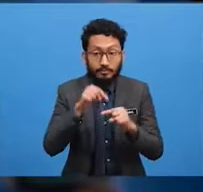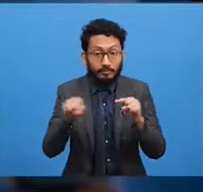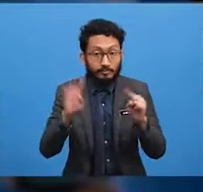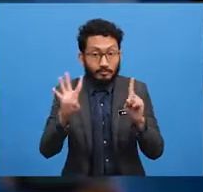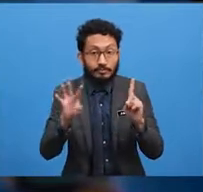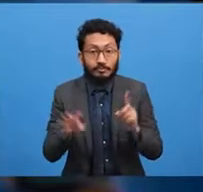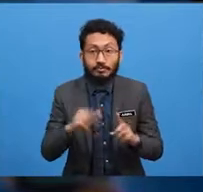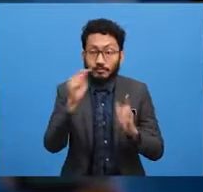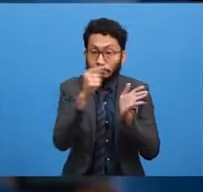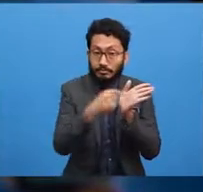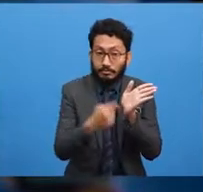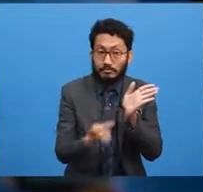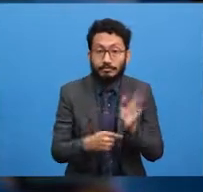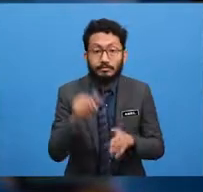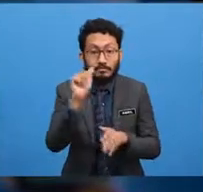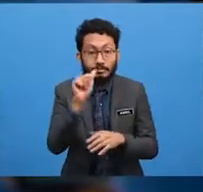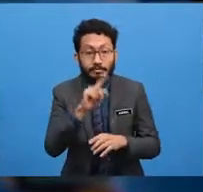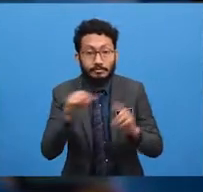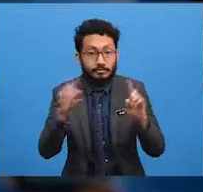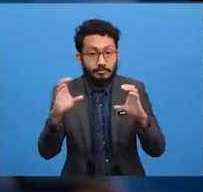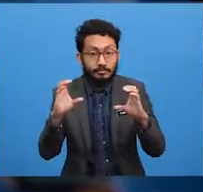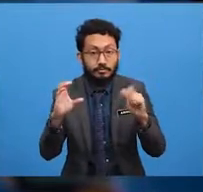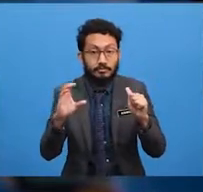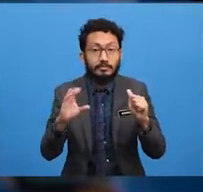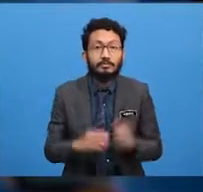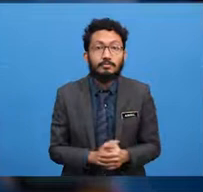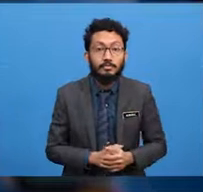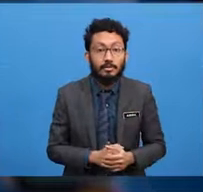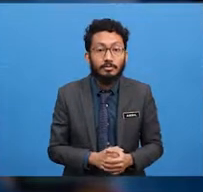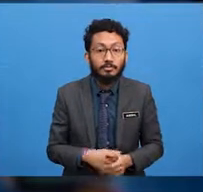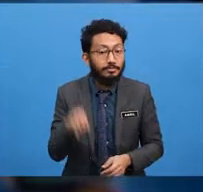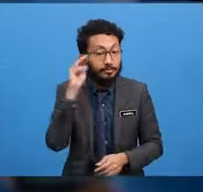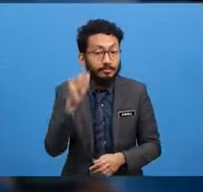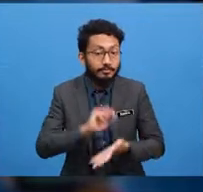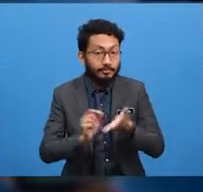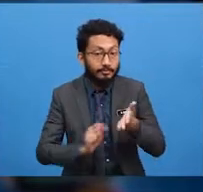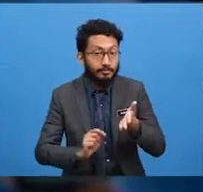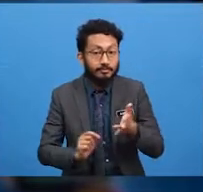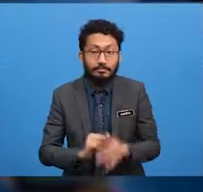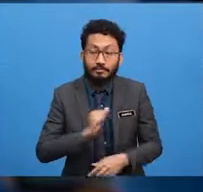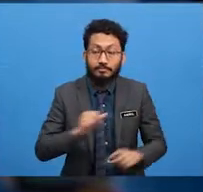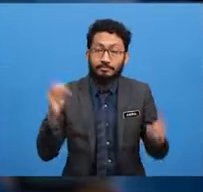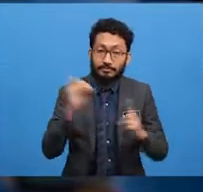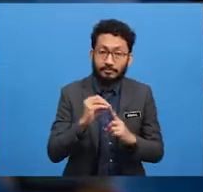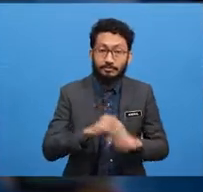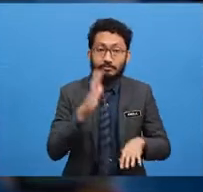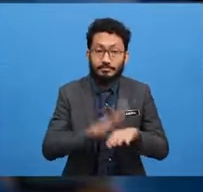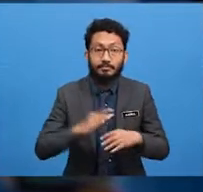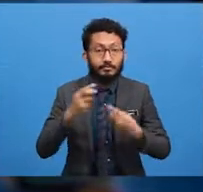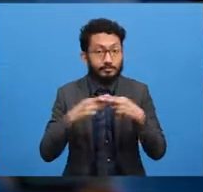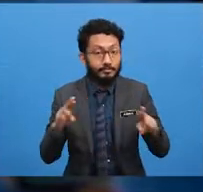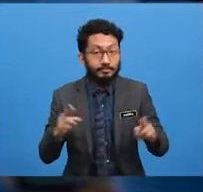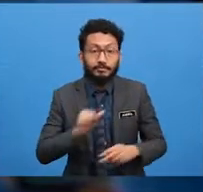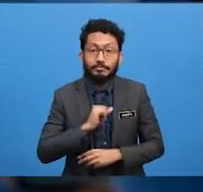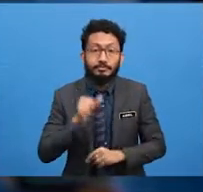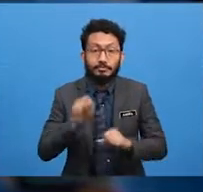C. For the first one, Mark writes, "Me too," on the phrase, "I'm so